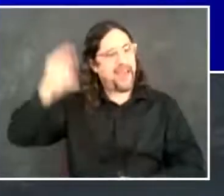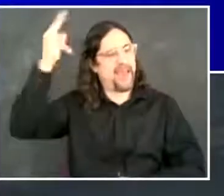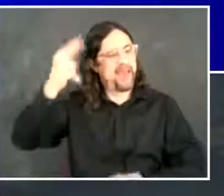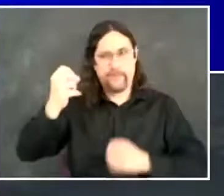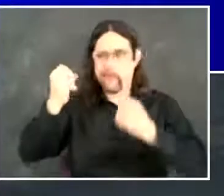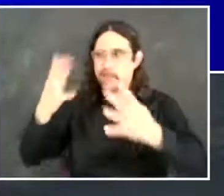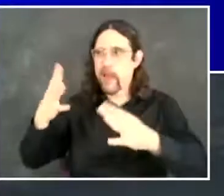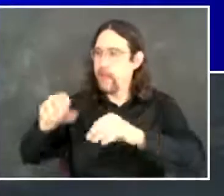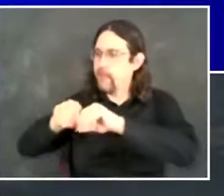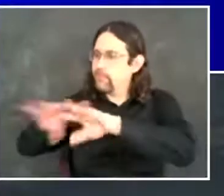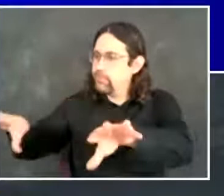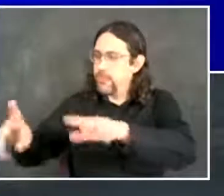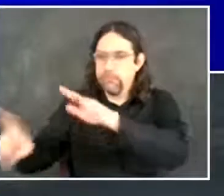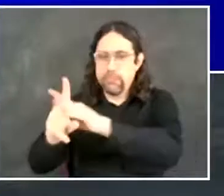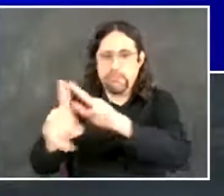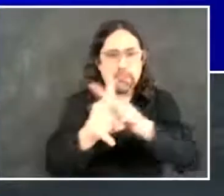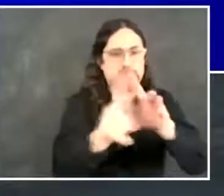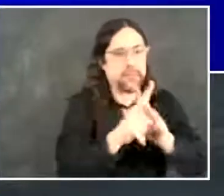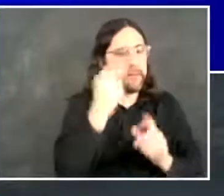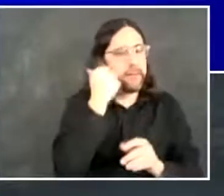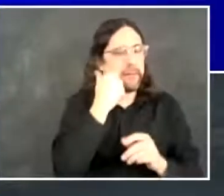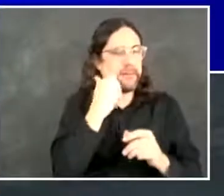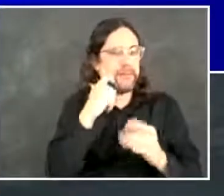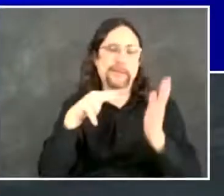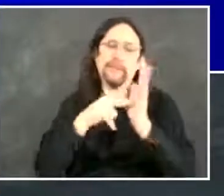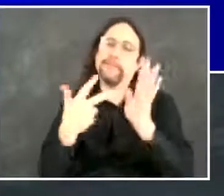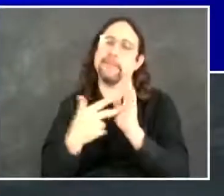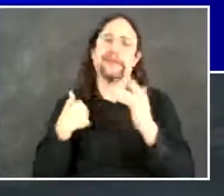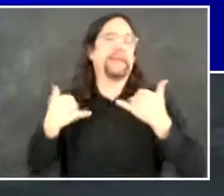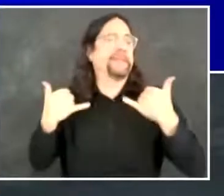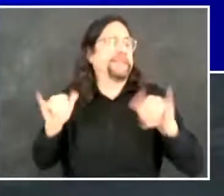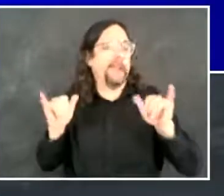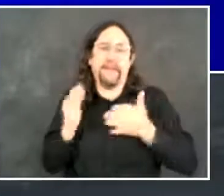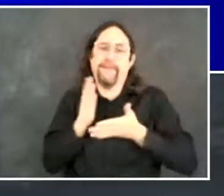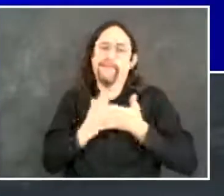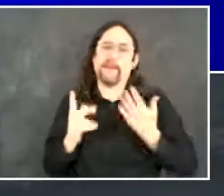action. It's very organic. It has to do with what you do.